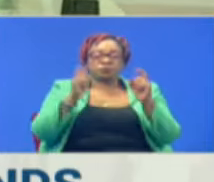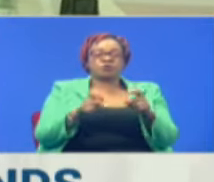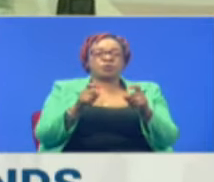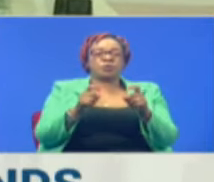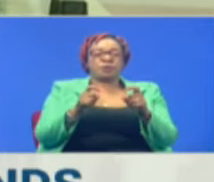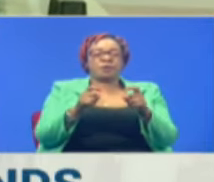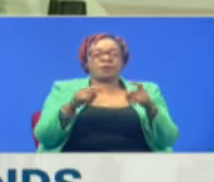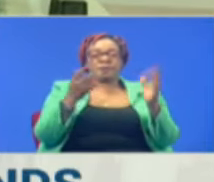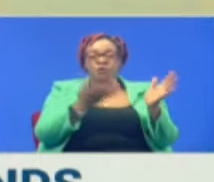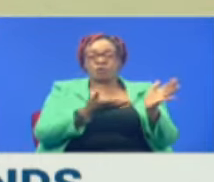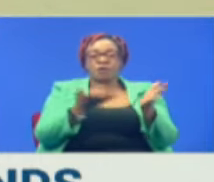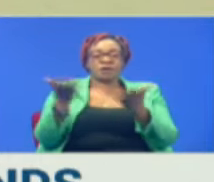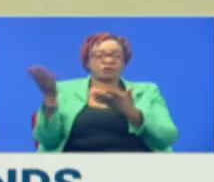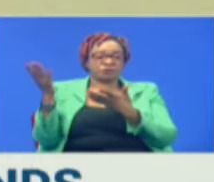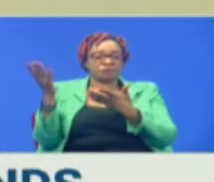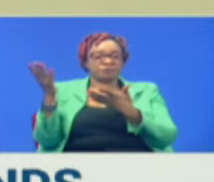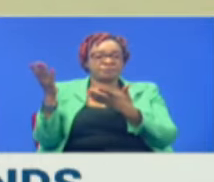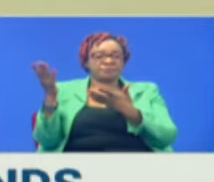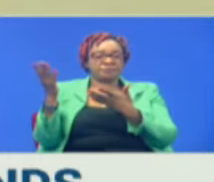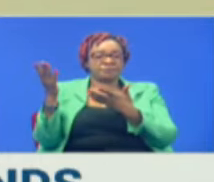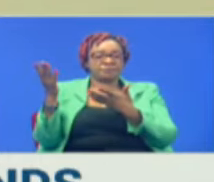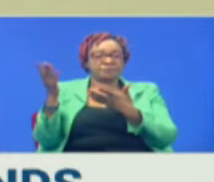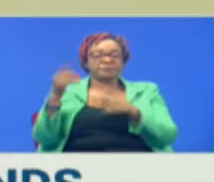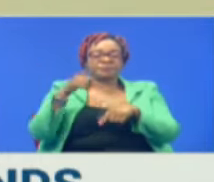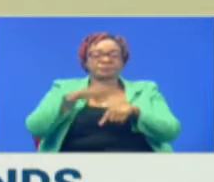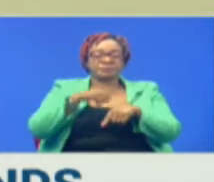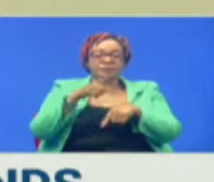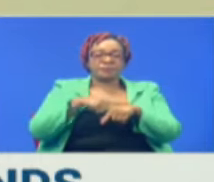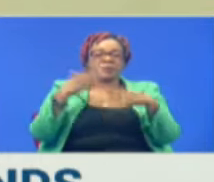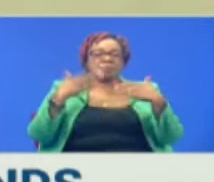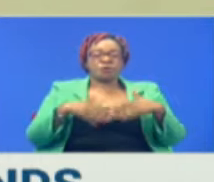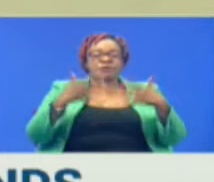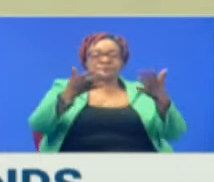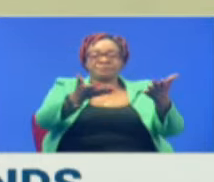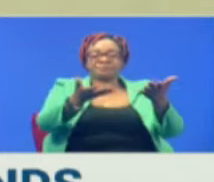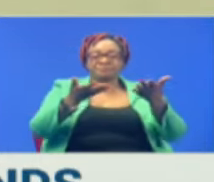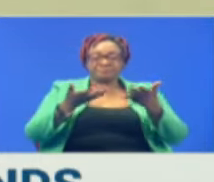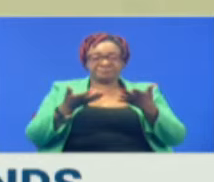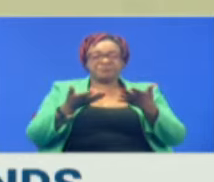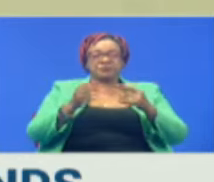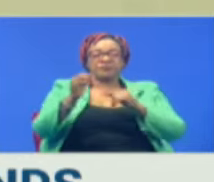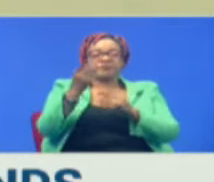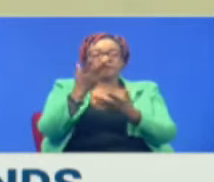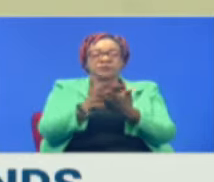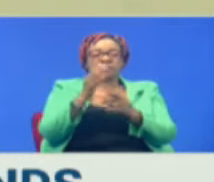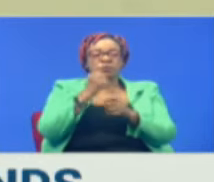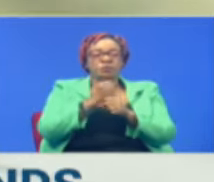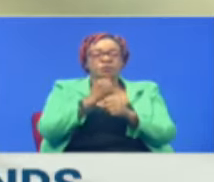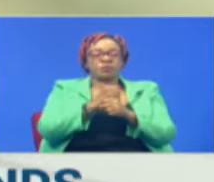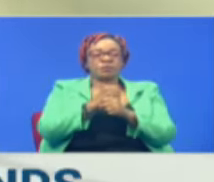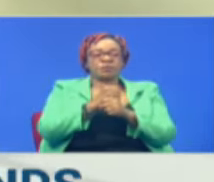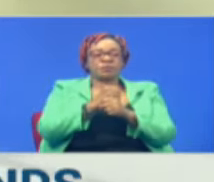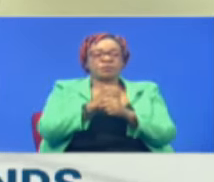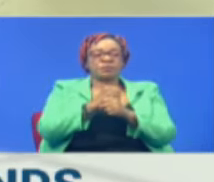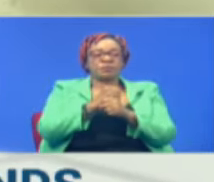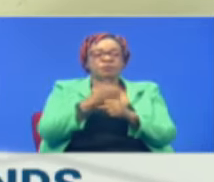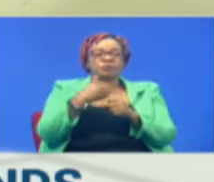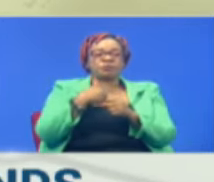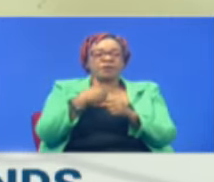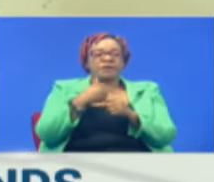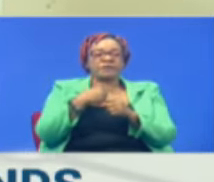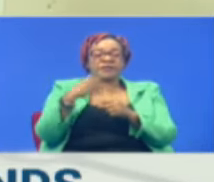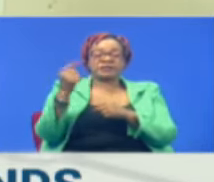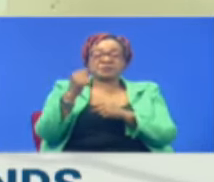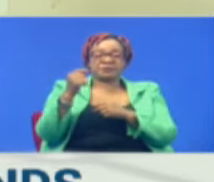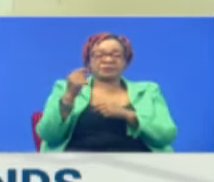for dispatch. So once the body is enlodged, the first thing you want to do is to set the temperature. So it